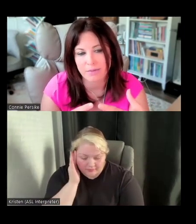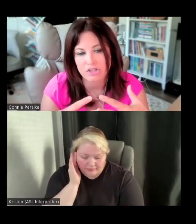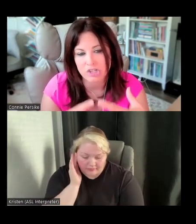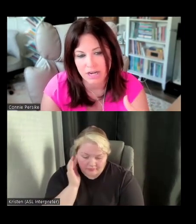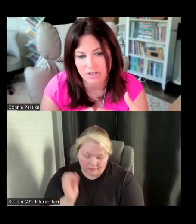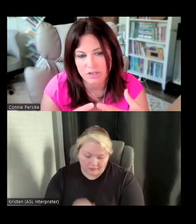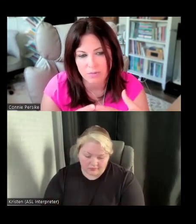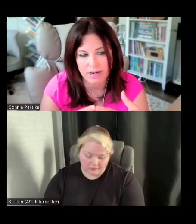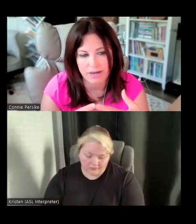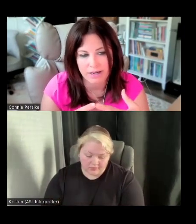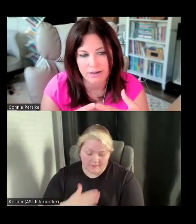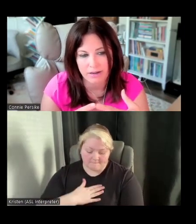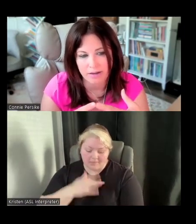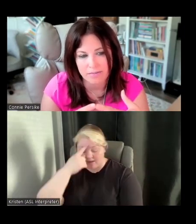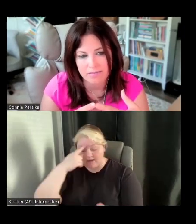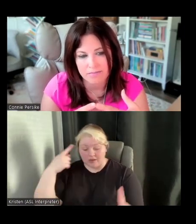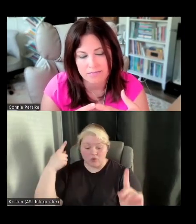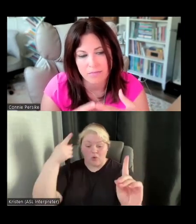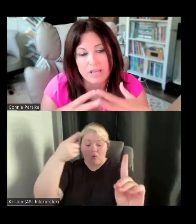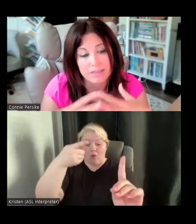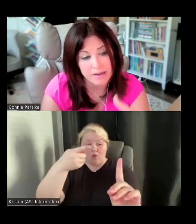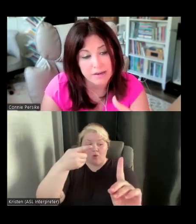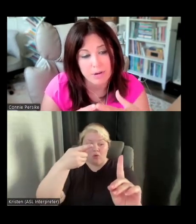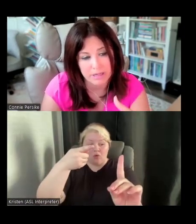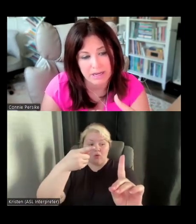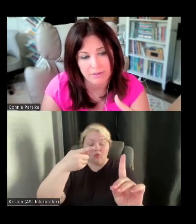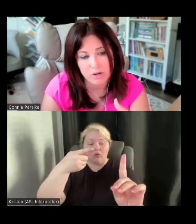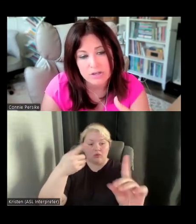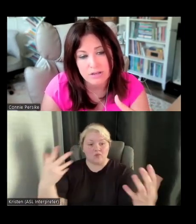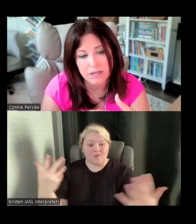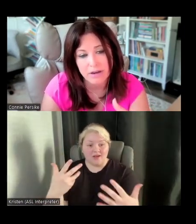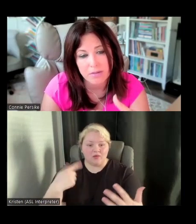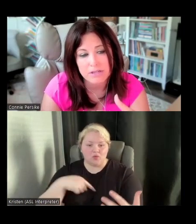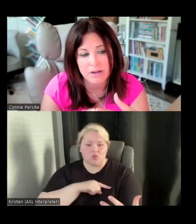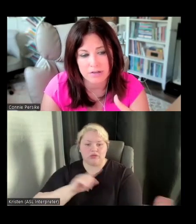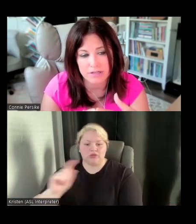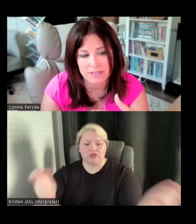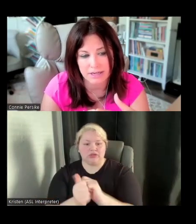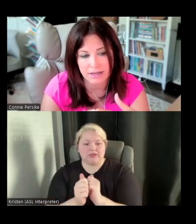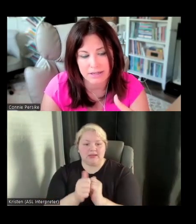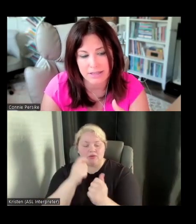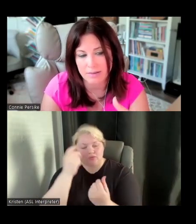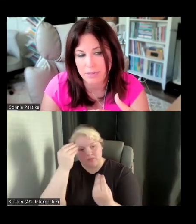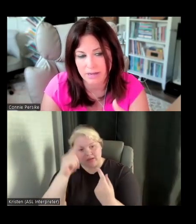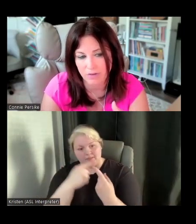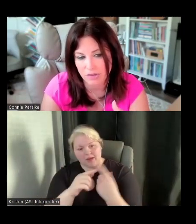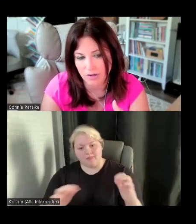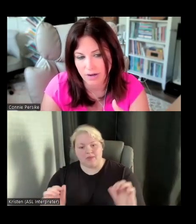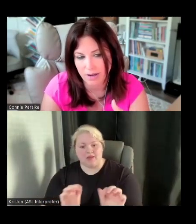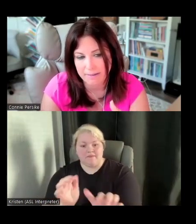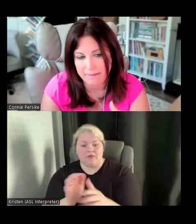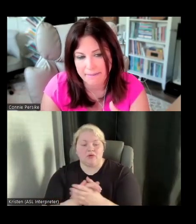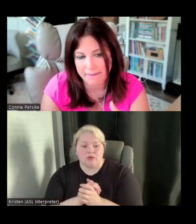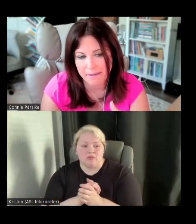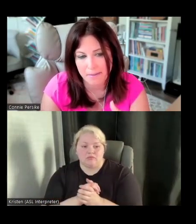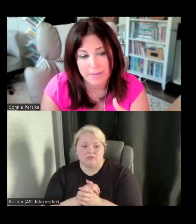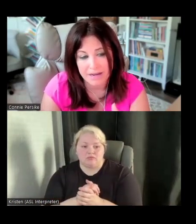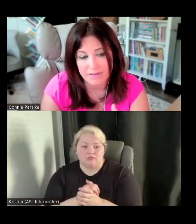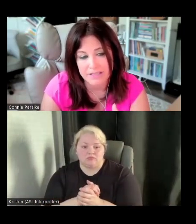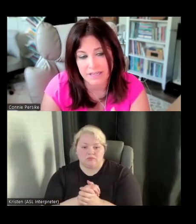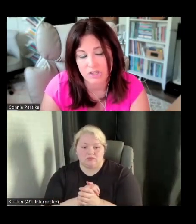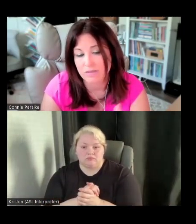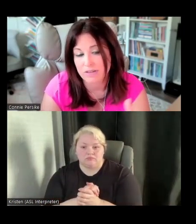is that we change the way we think about behaviors, and we come to understand that the behaviors are